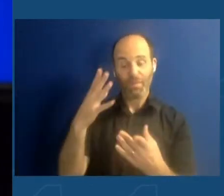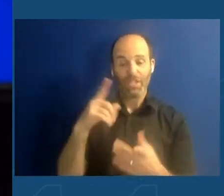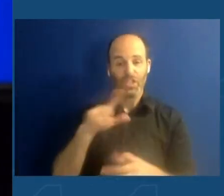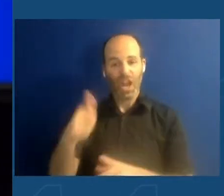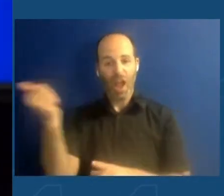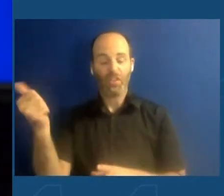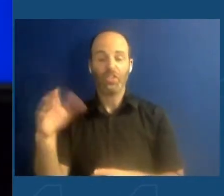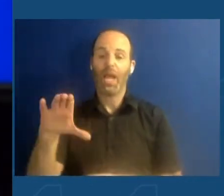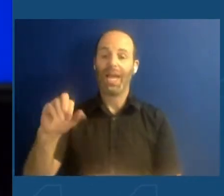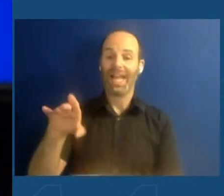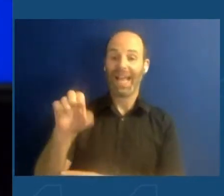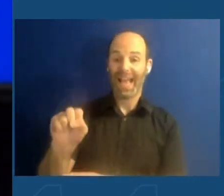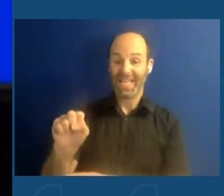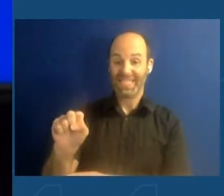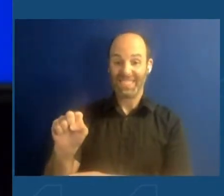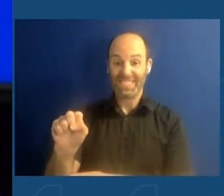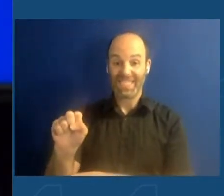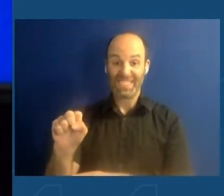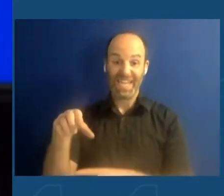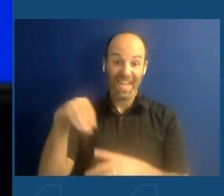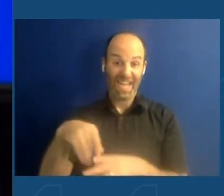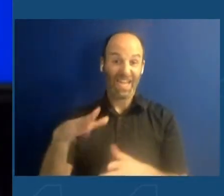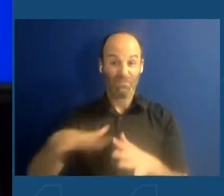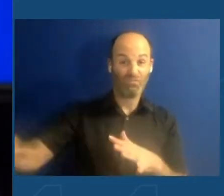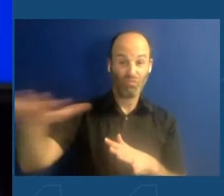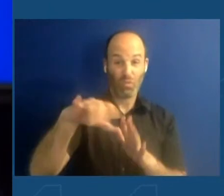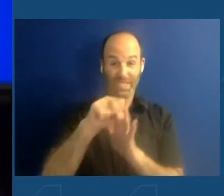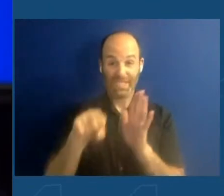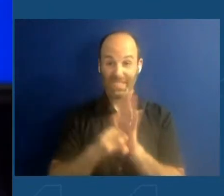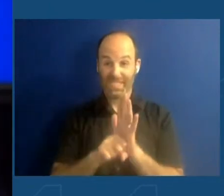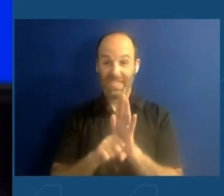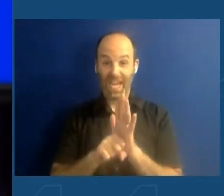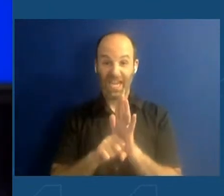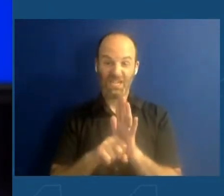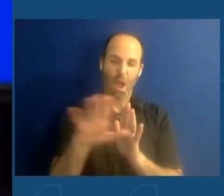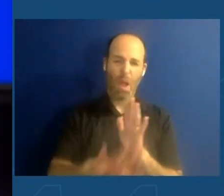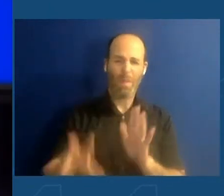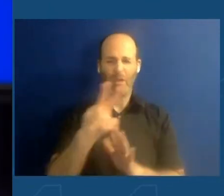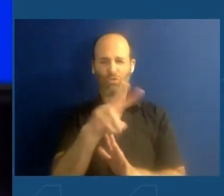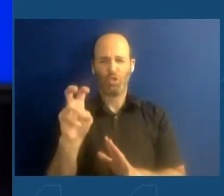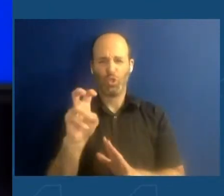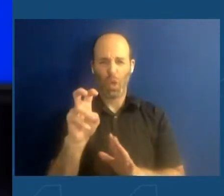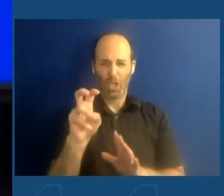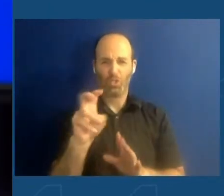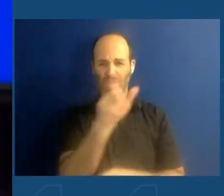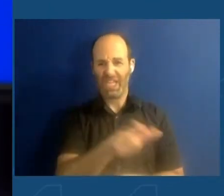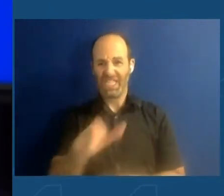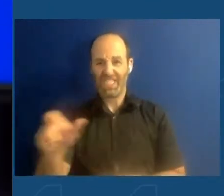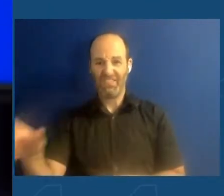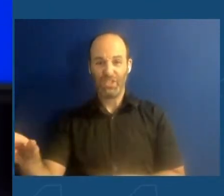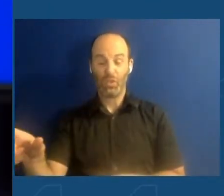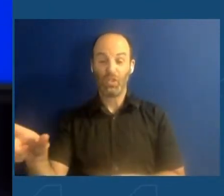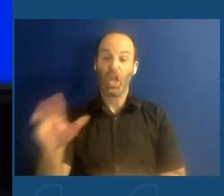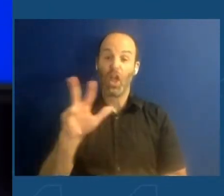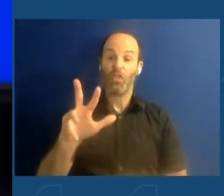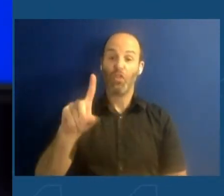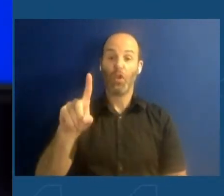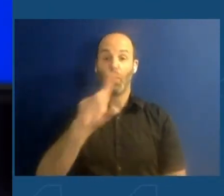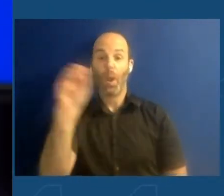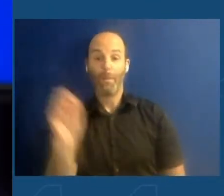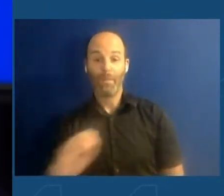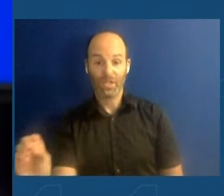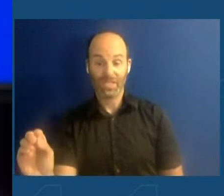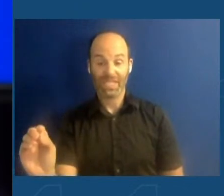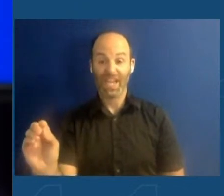cases, this is in the rest of states, so that's just about 200 individuals. 31% have been people